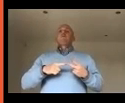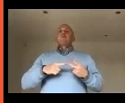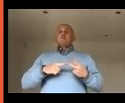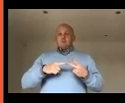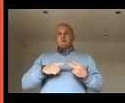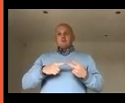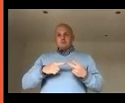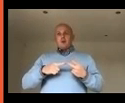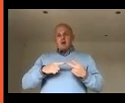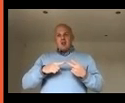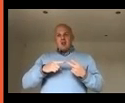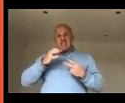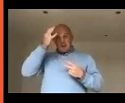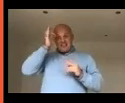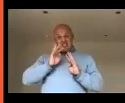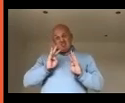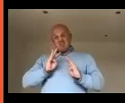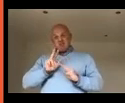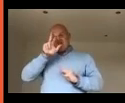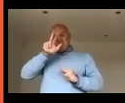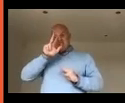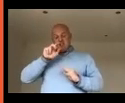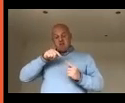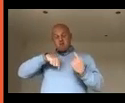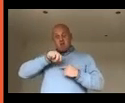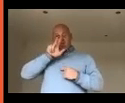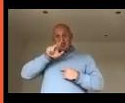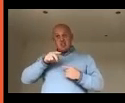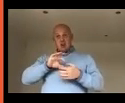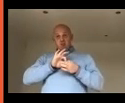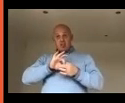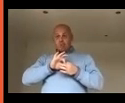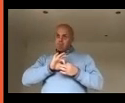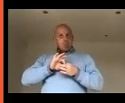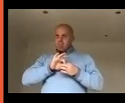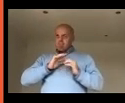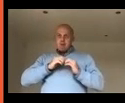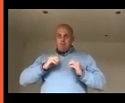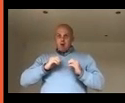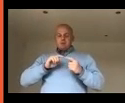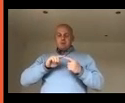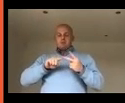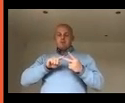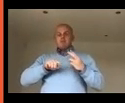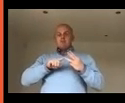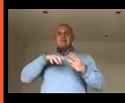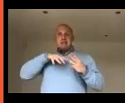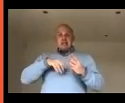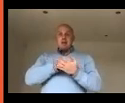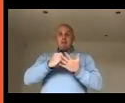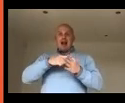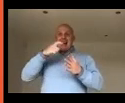management committee of at least 3 unrelated people. You need a bank account in the name of the group with at least 2